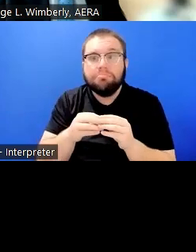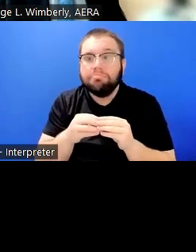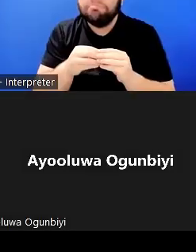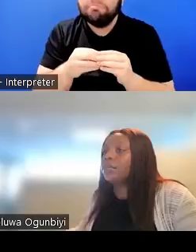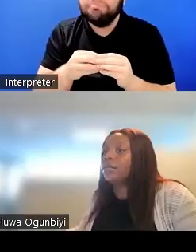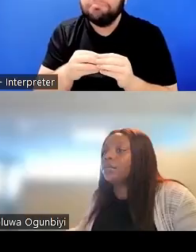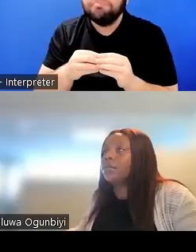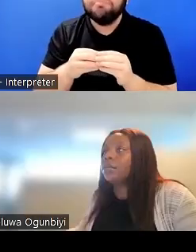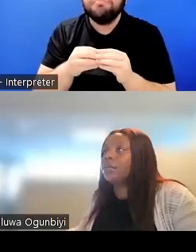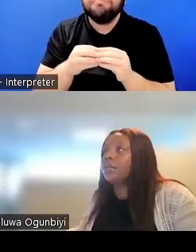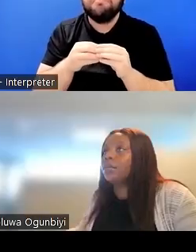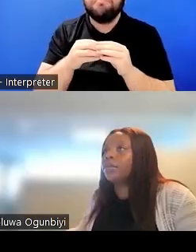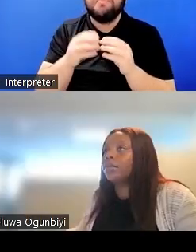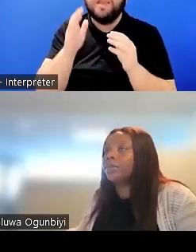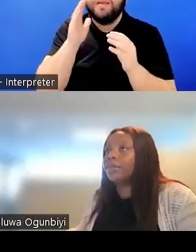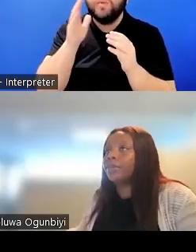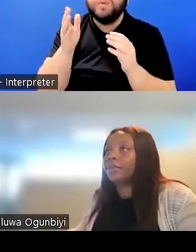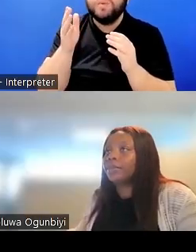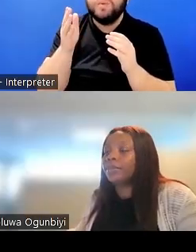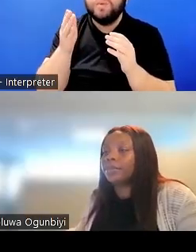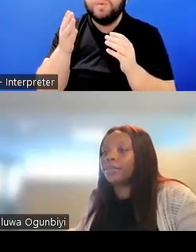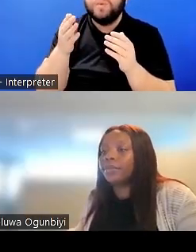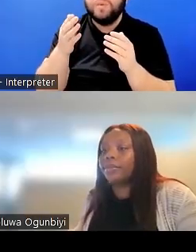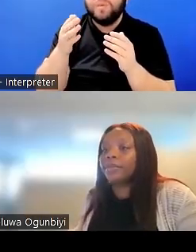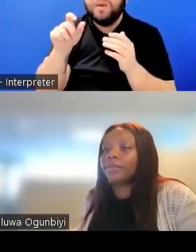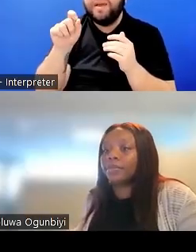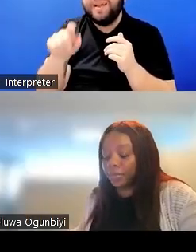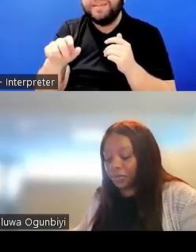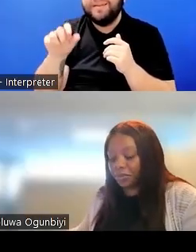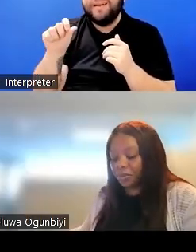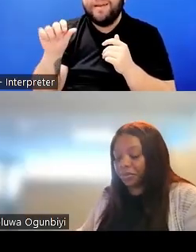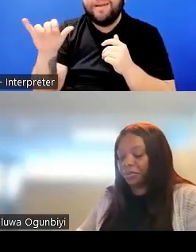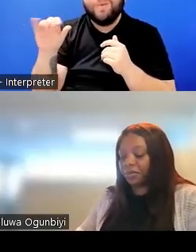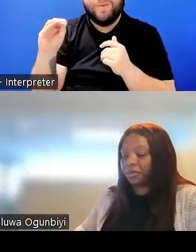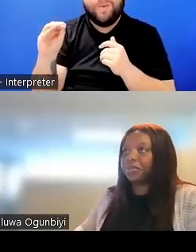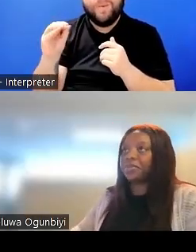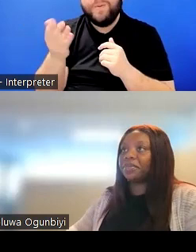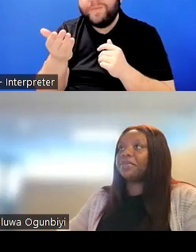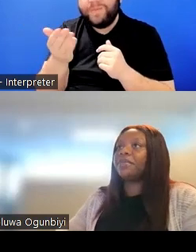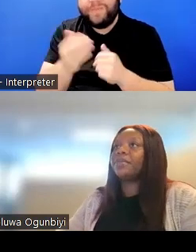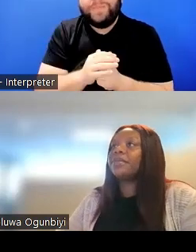and I'm going to even ask Io.